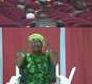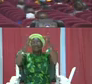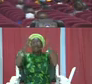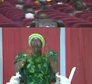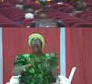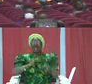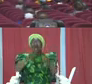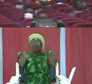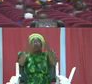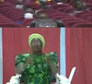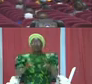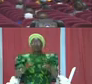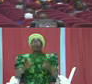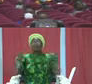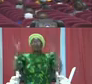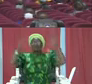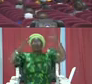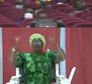If you are here